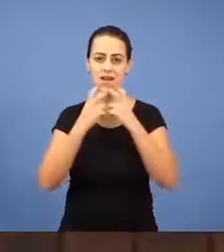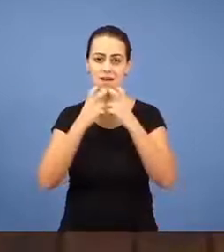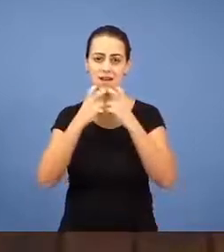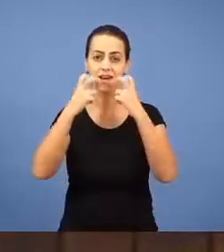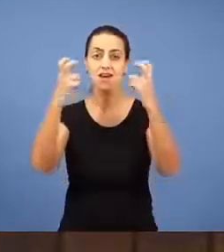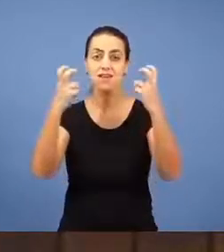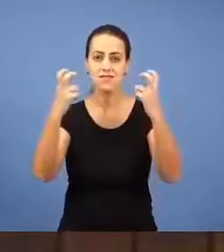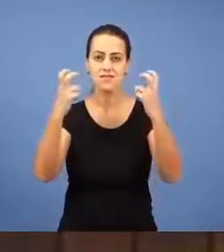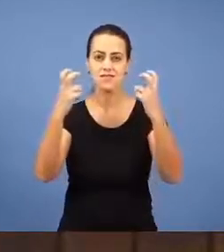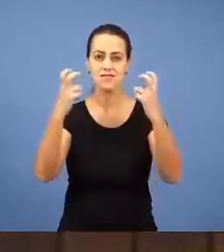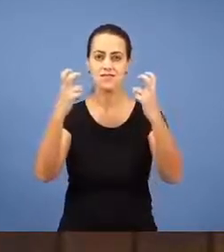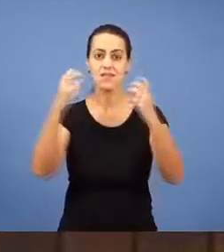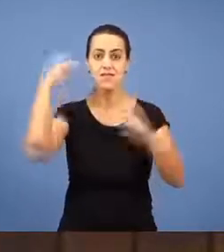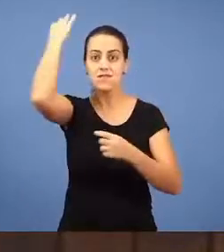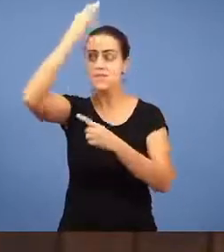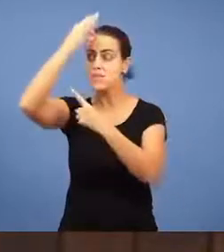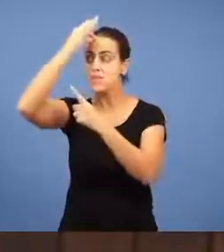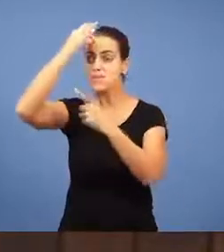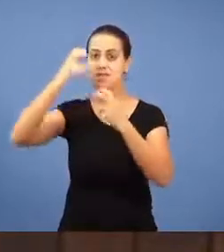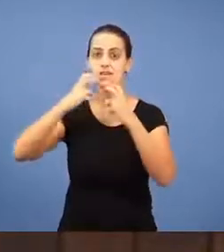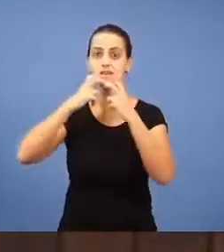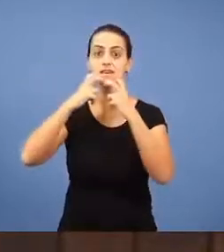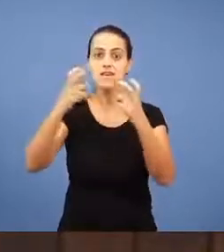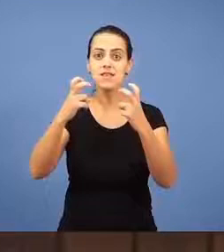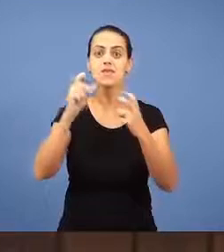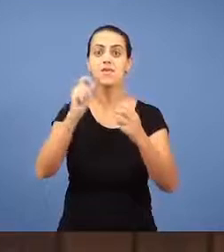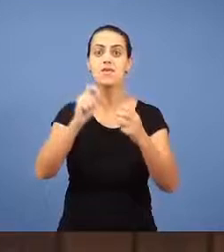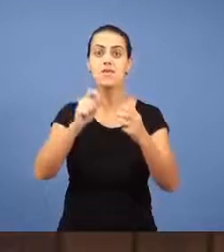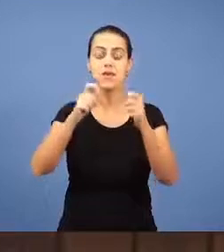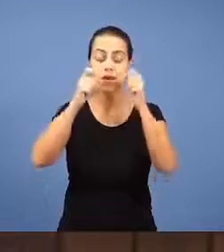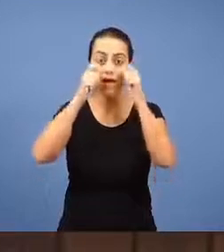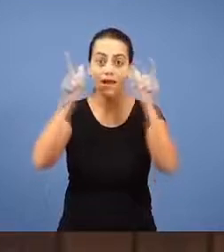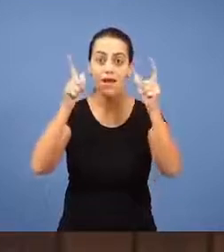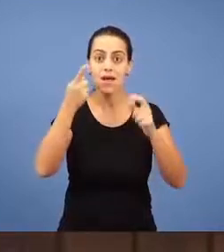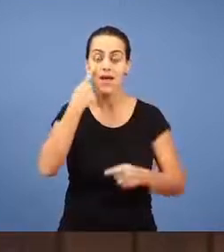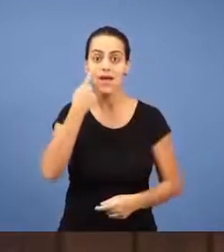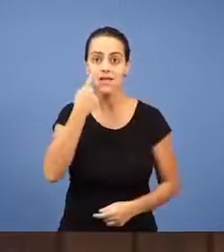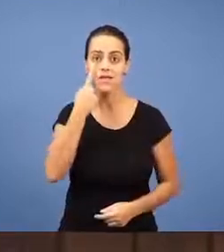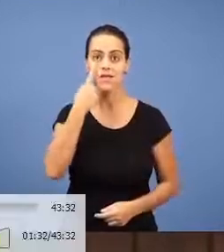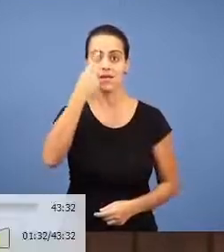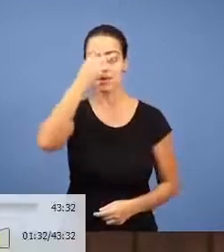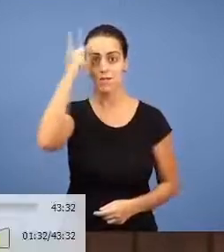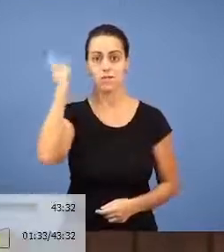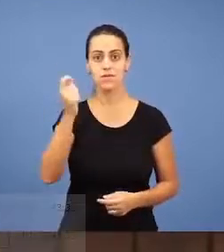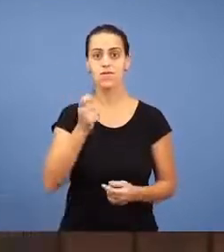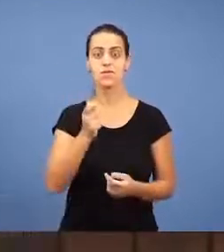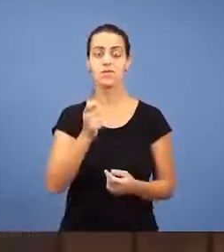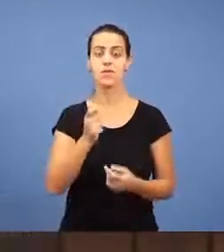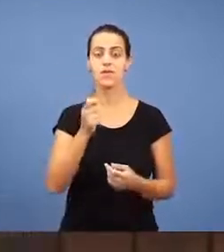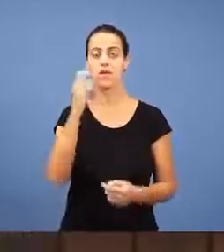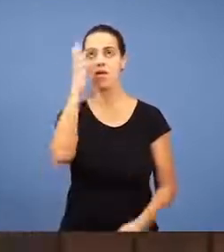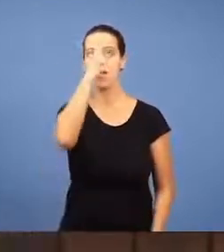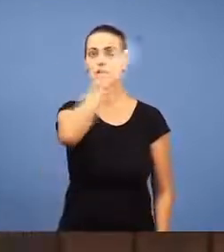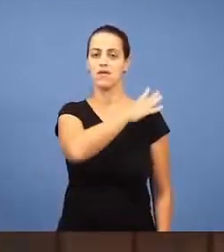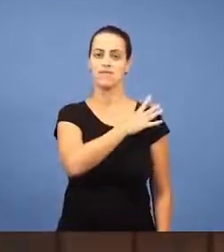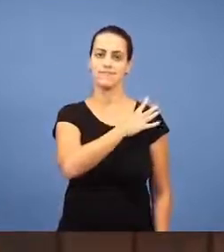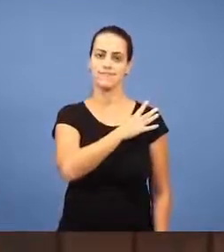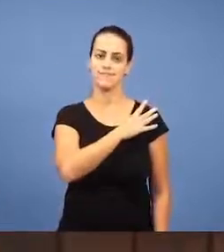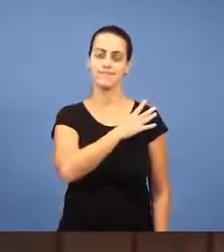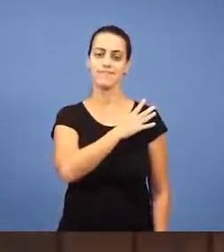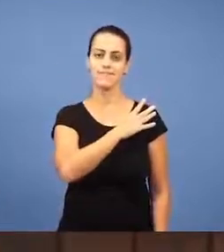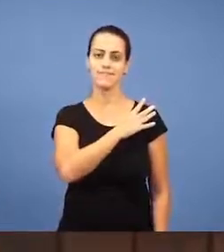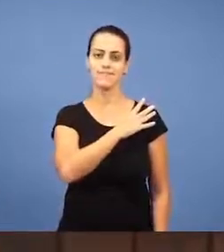Spirit is a shout of warning to those that were left behind. And I remember when